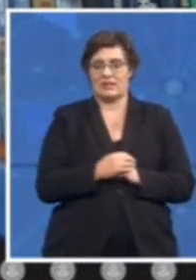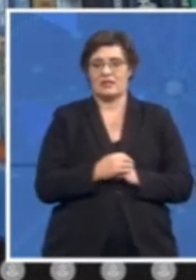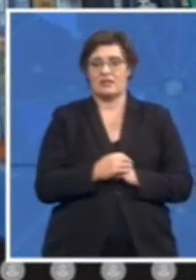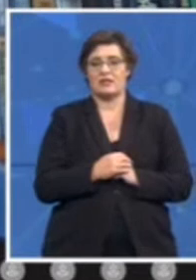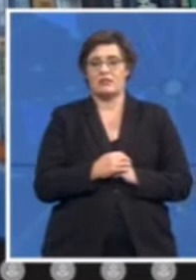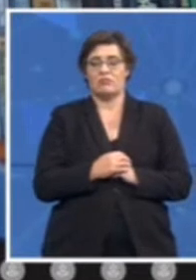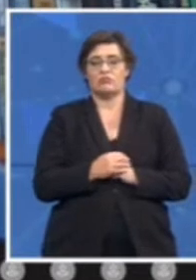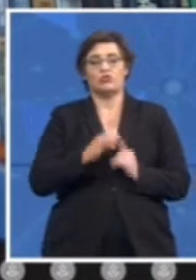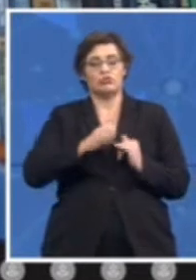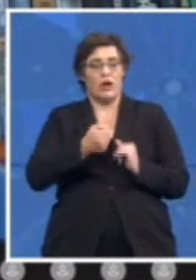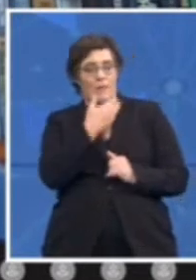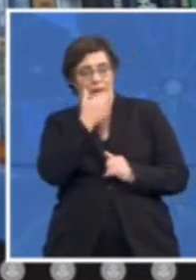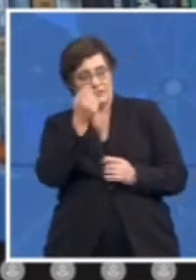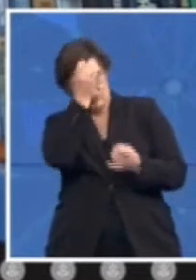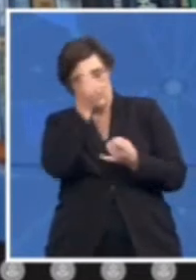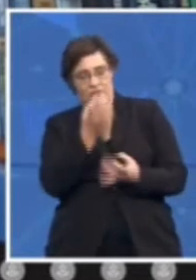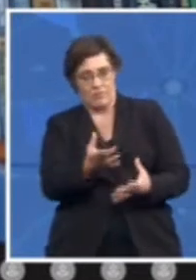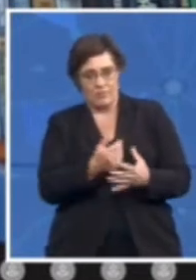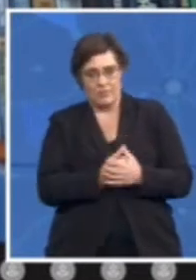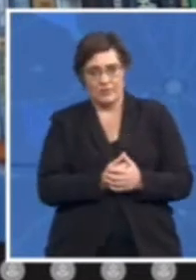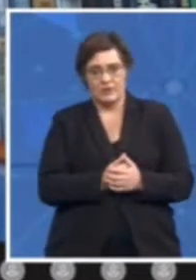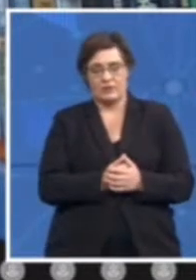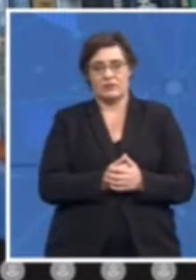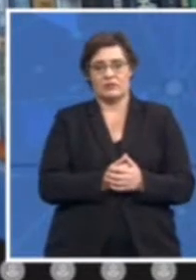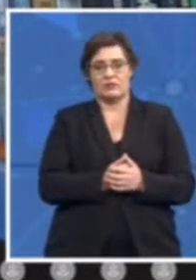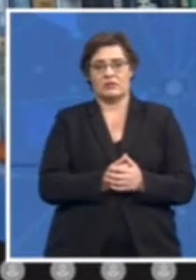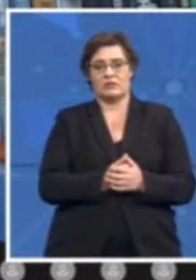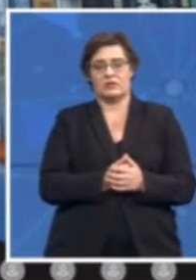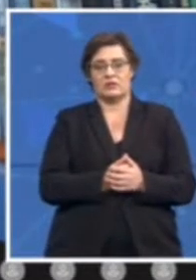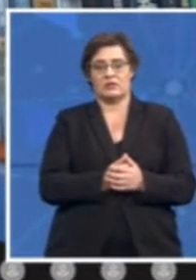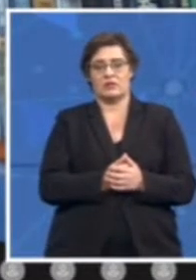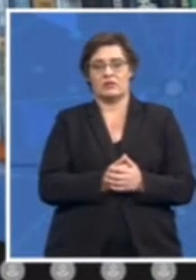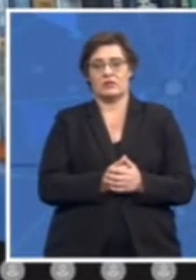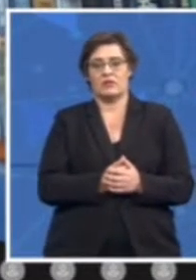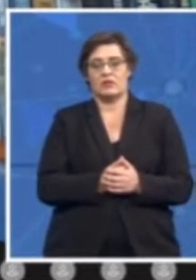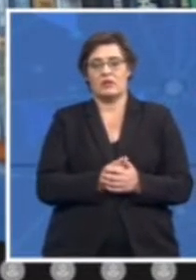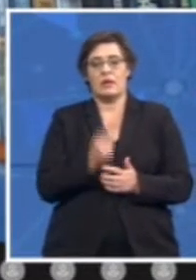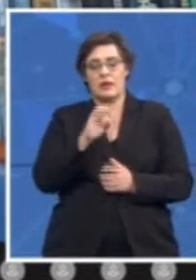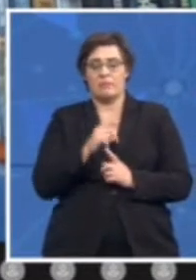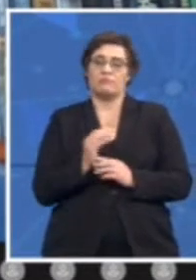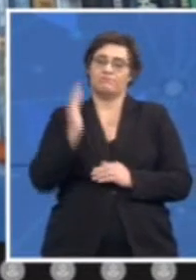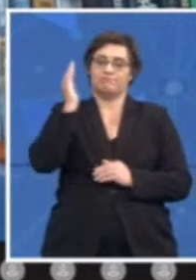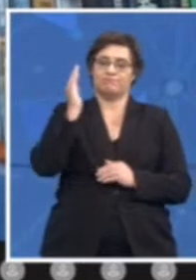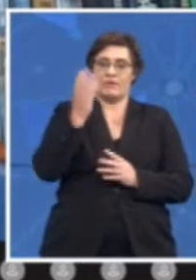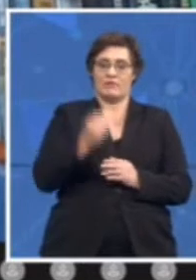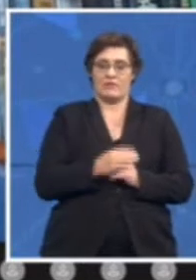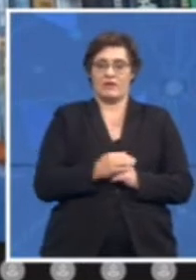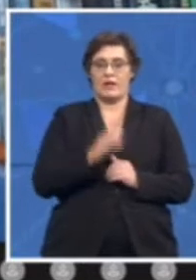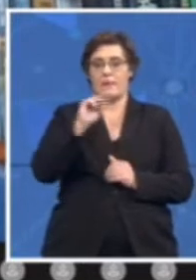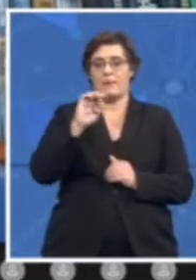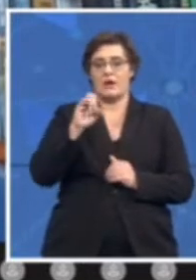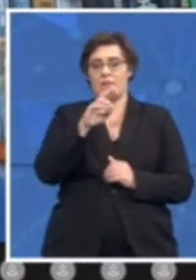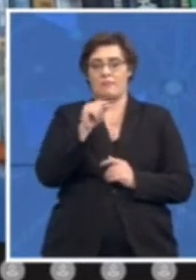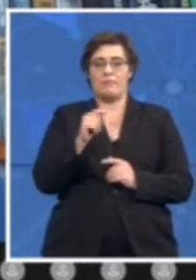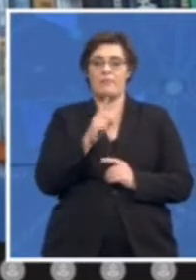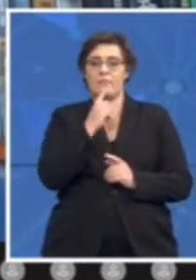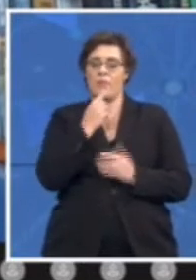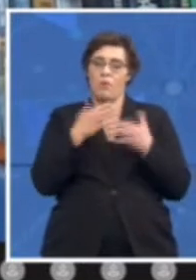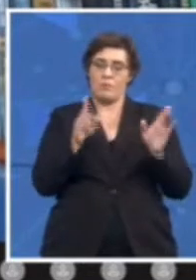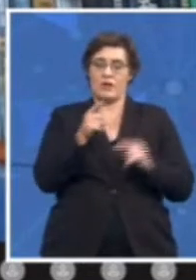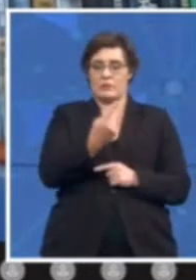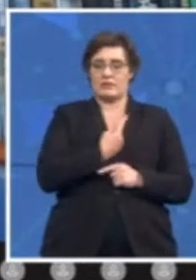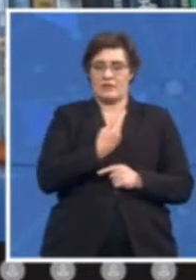you go. Mariam Issa has got her hand up. Mariam, please unmute yourself. My colleagues